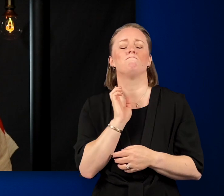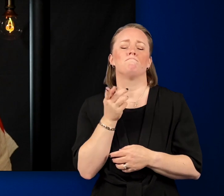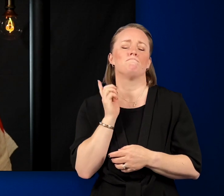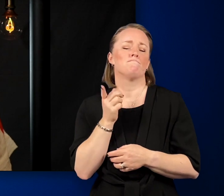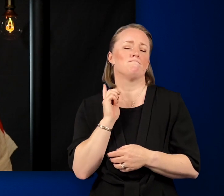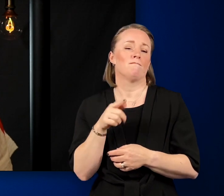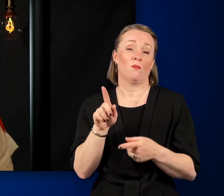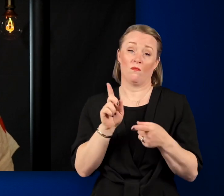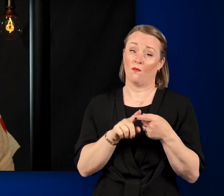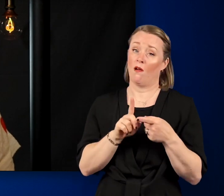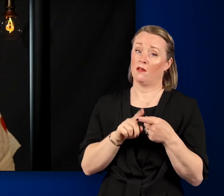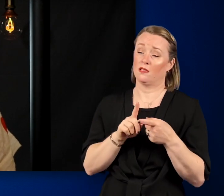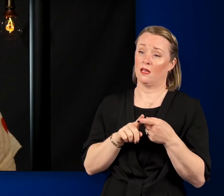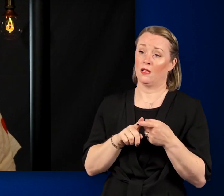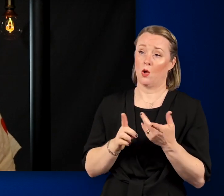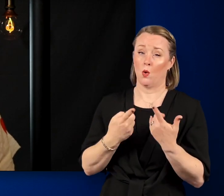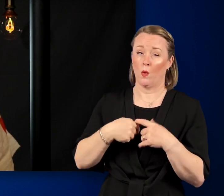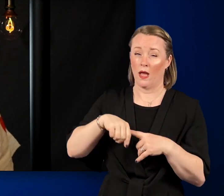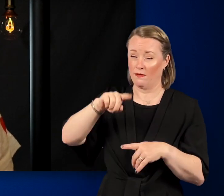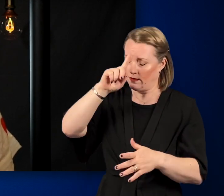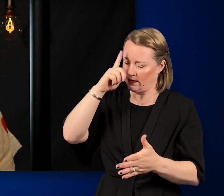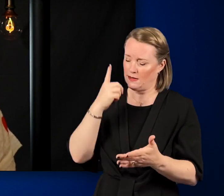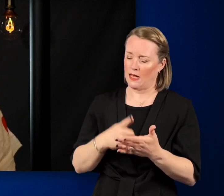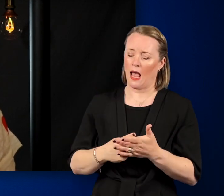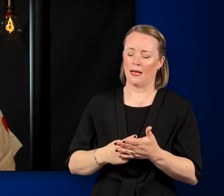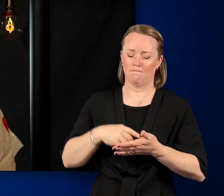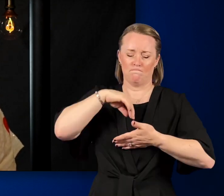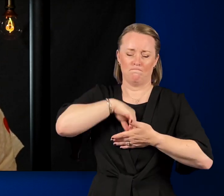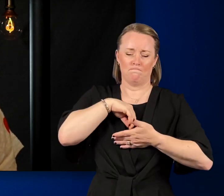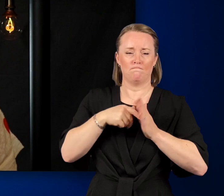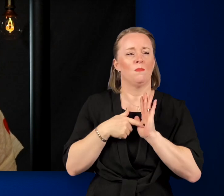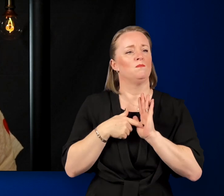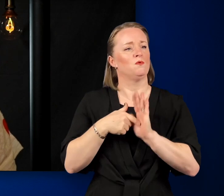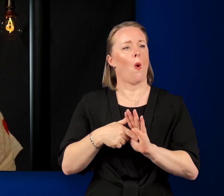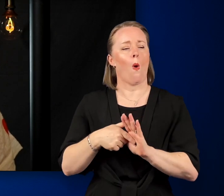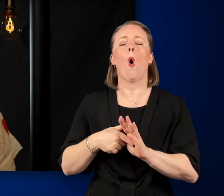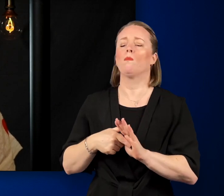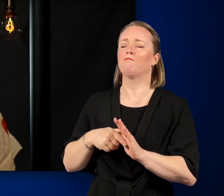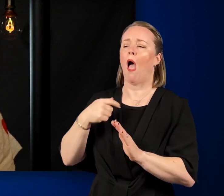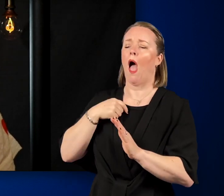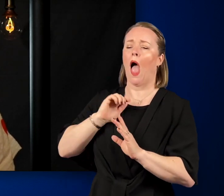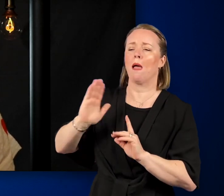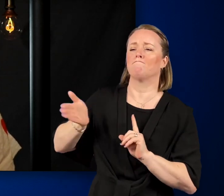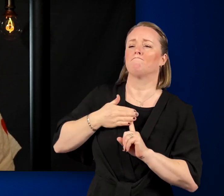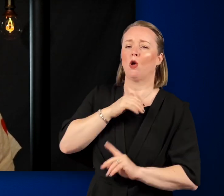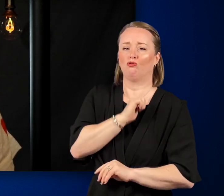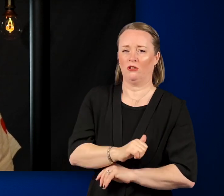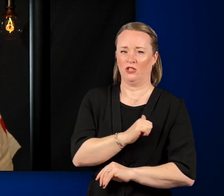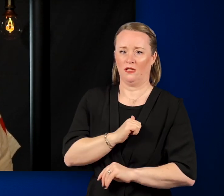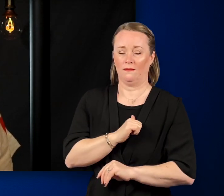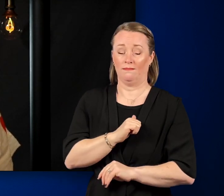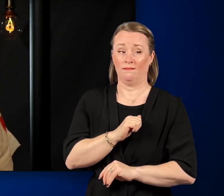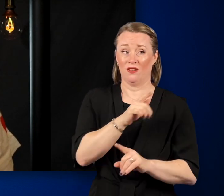Firstly, it's because we've chosen to nail our colours to a mast which our society increasingly doesn't like the look